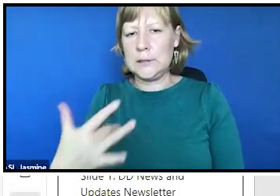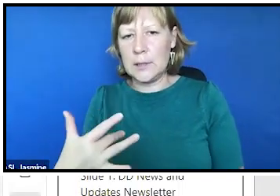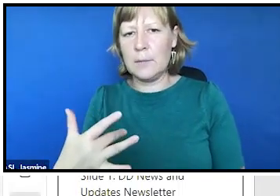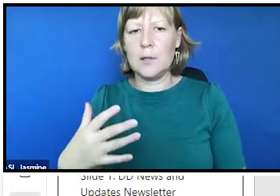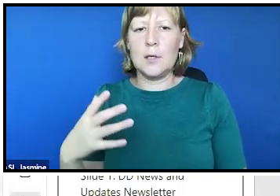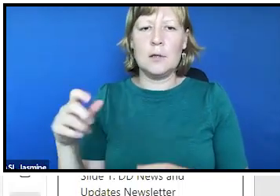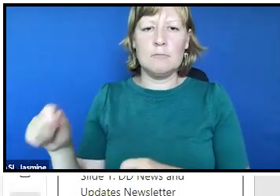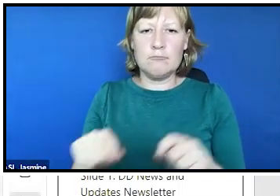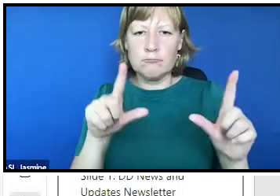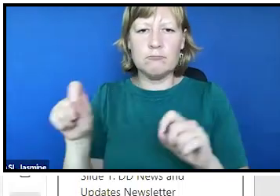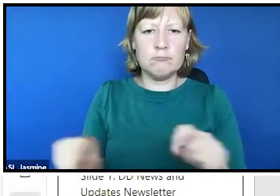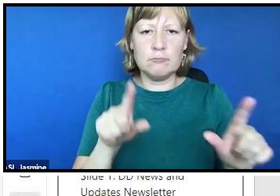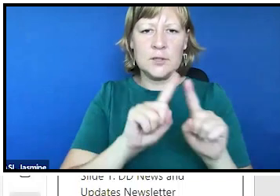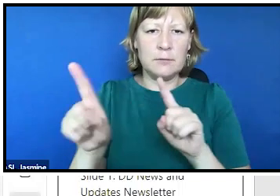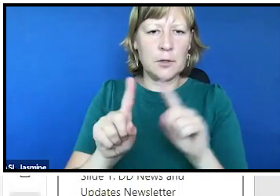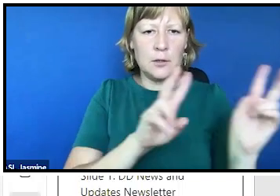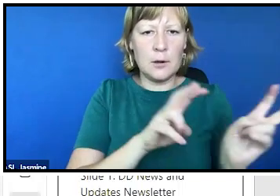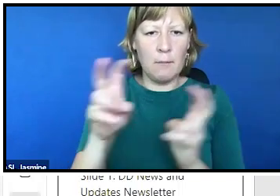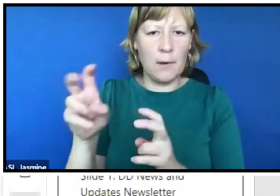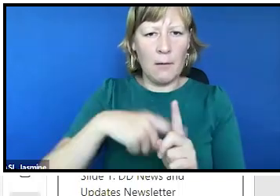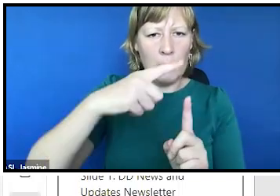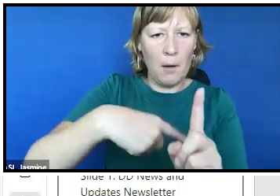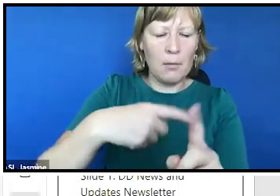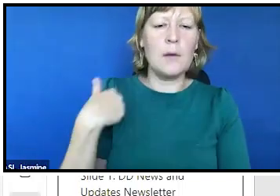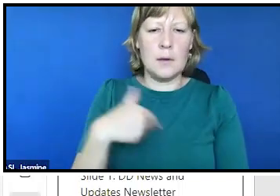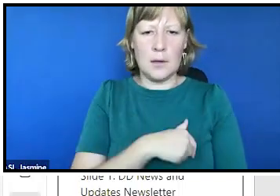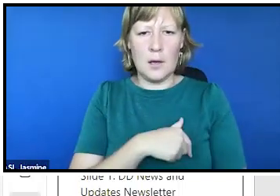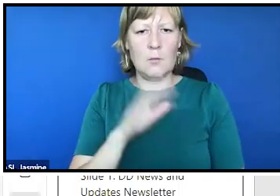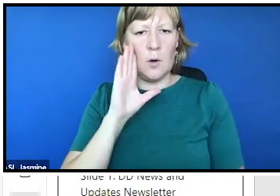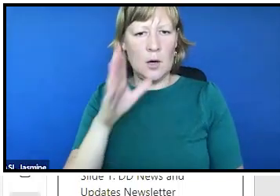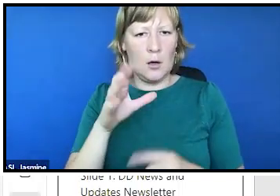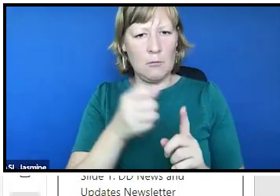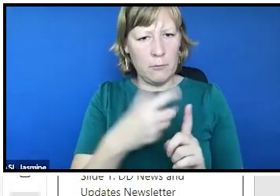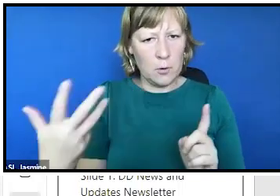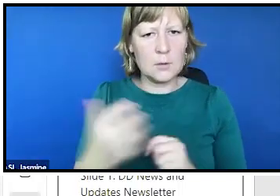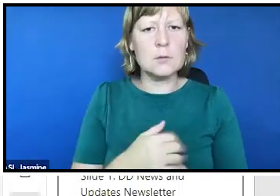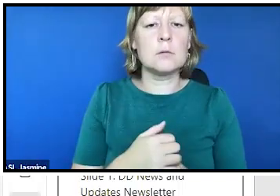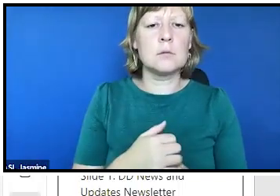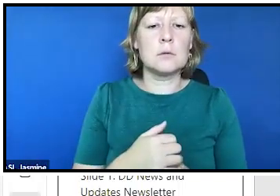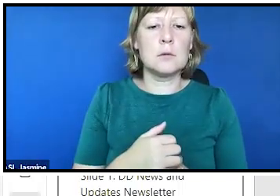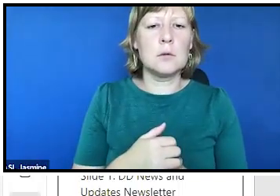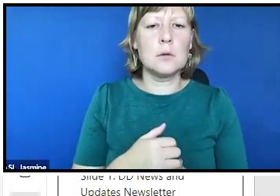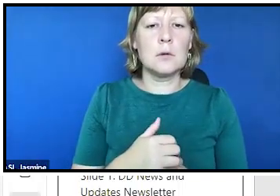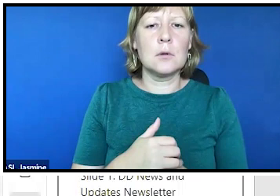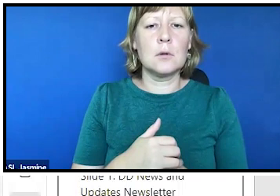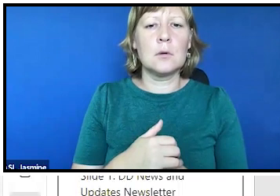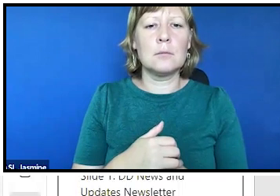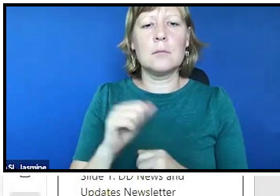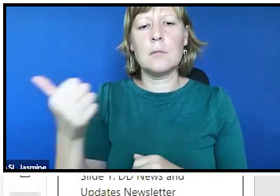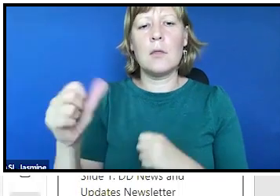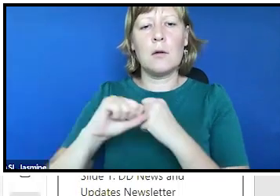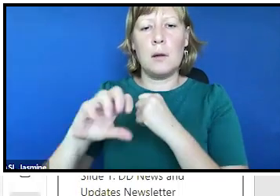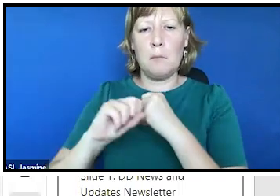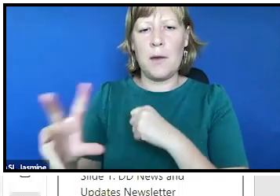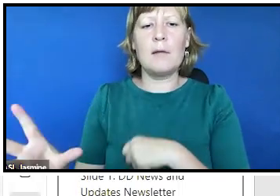month, and we centered them around those particular months. Additionally, our Know Your Rights campaign is also peppered into this newsletter as